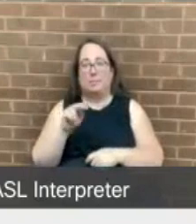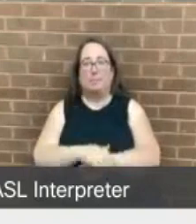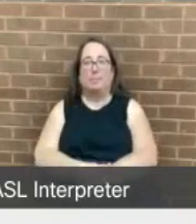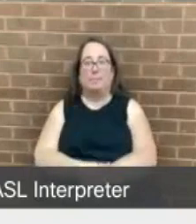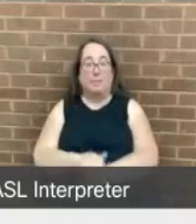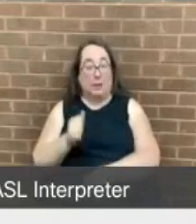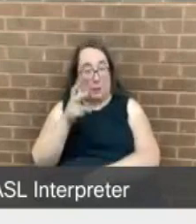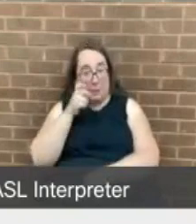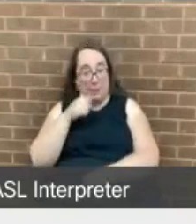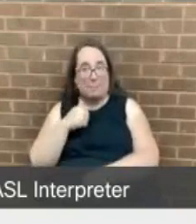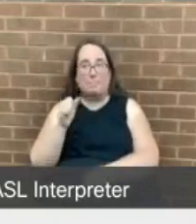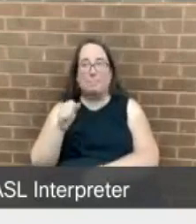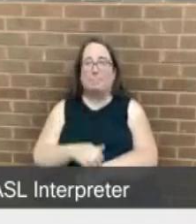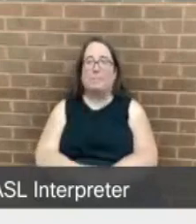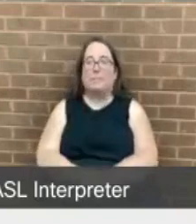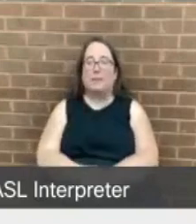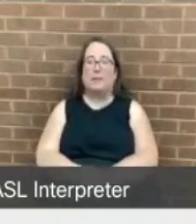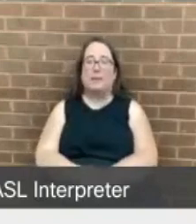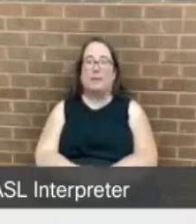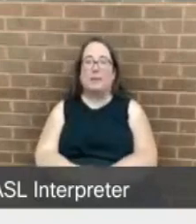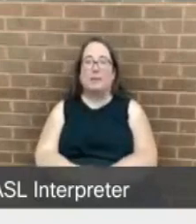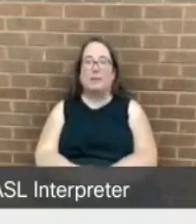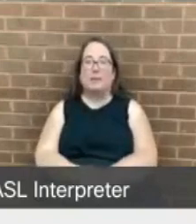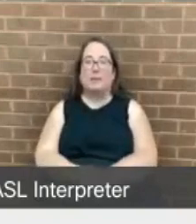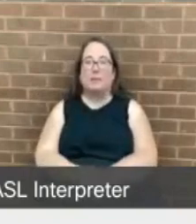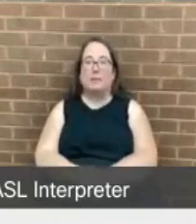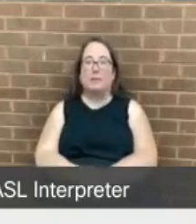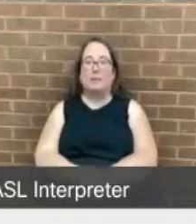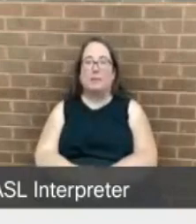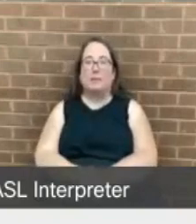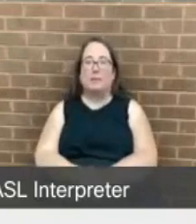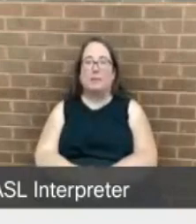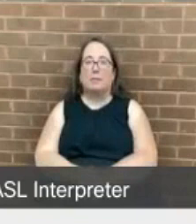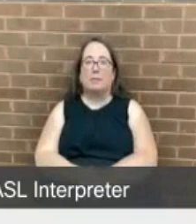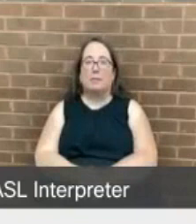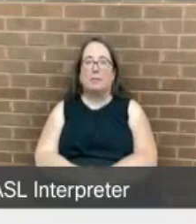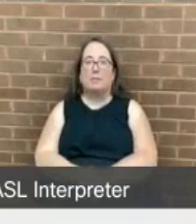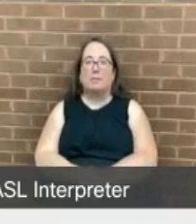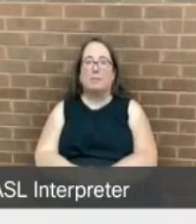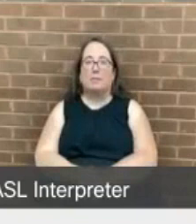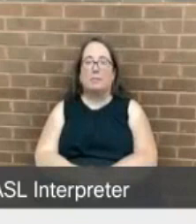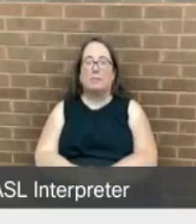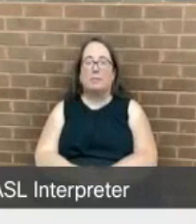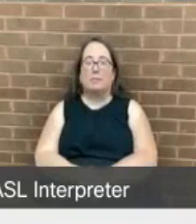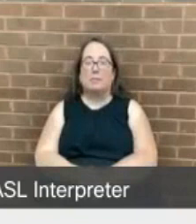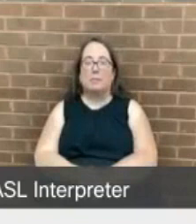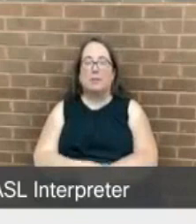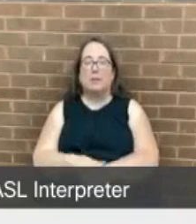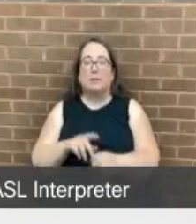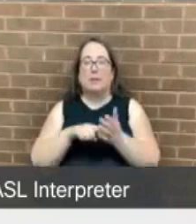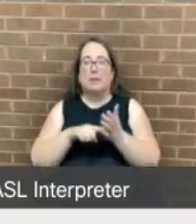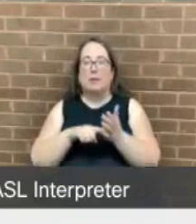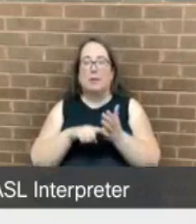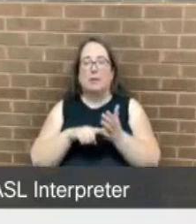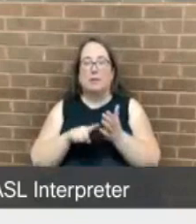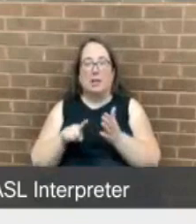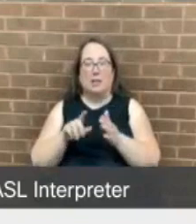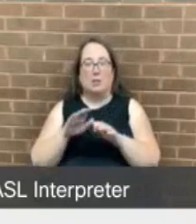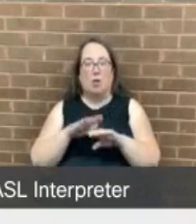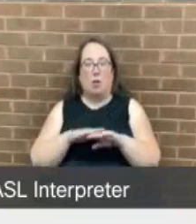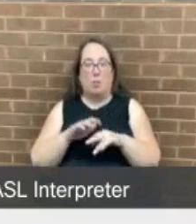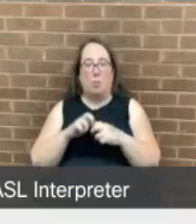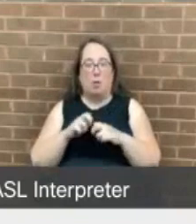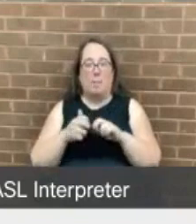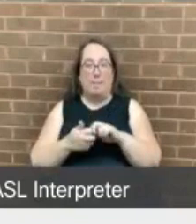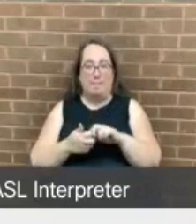you hear me? Yes. Okay, good. Just checking on sort of this problem that we've had in the past that I know the